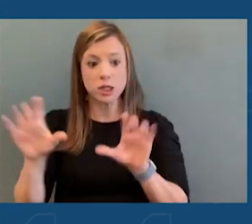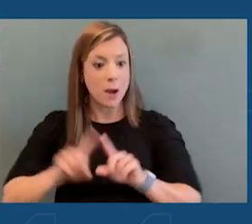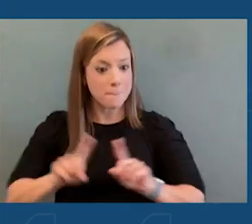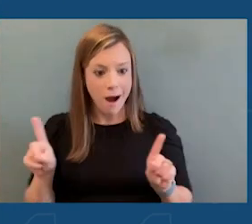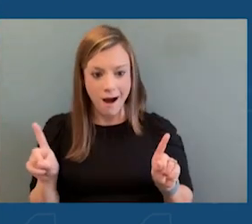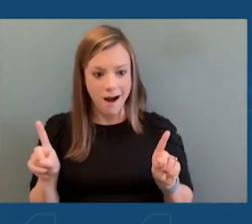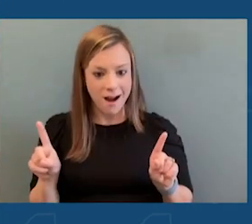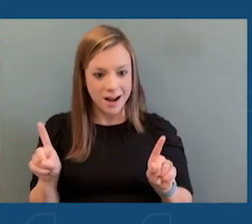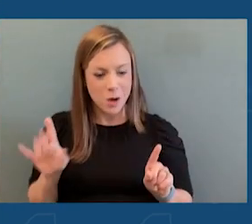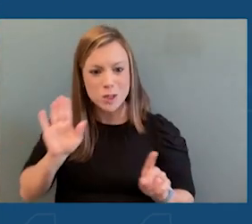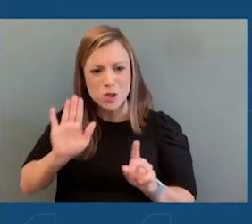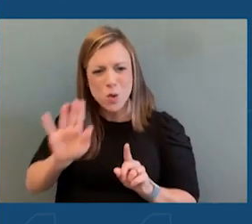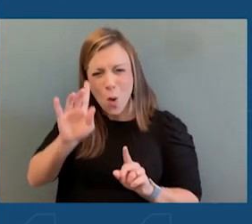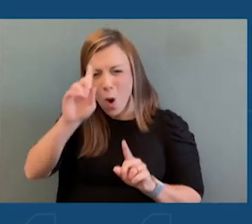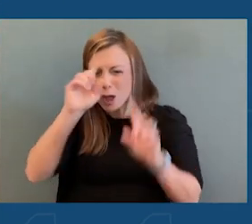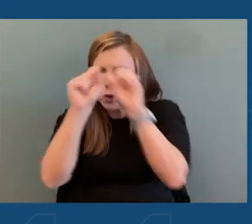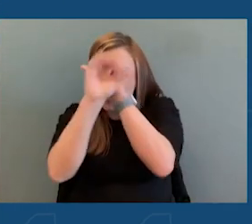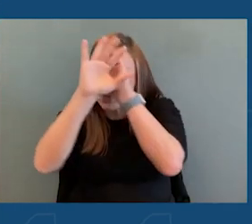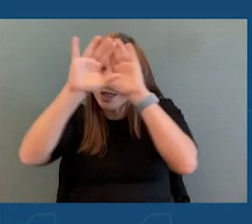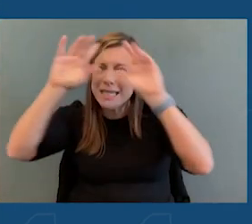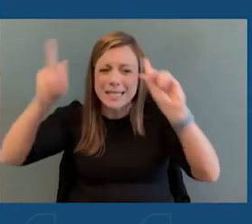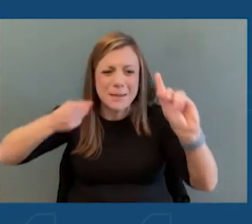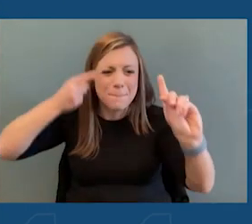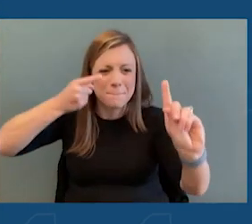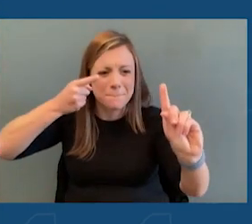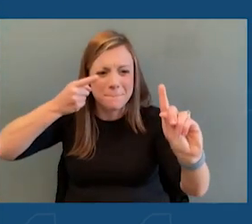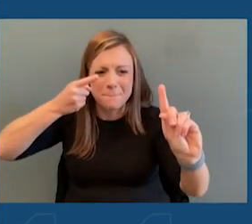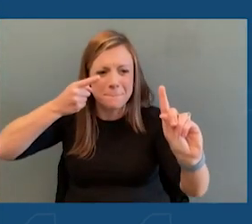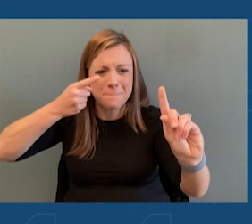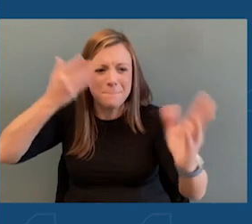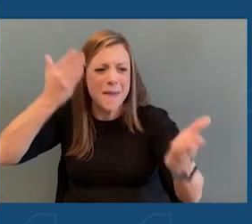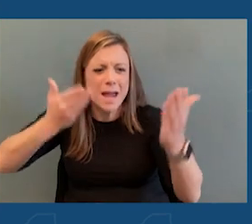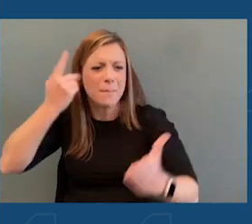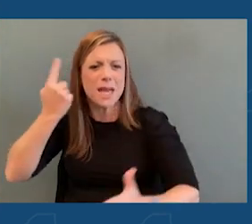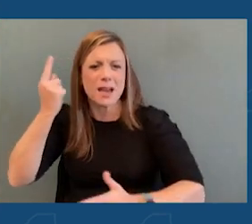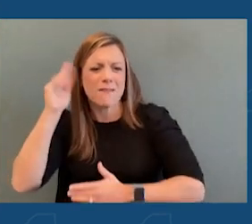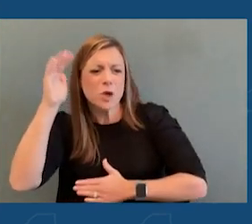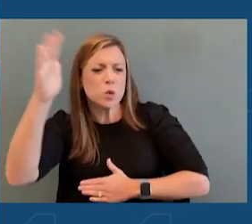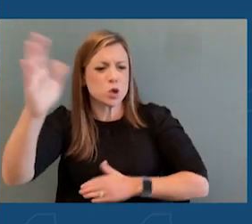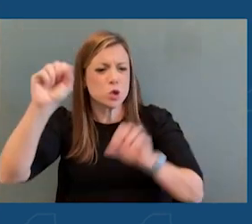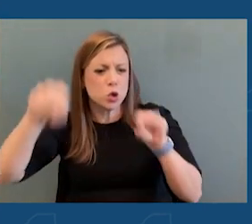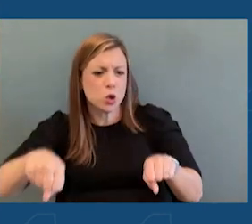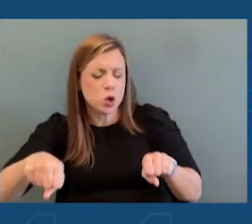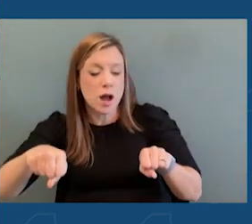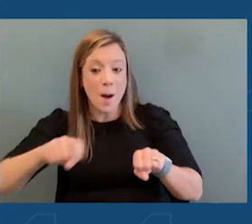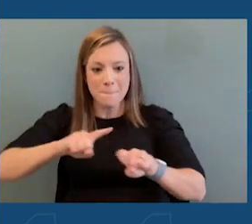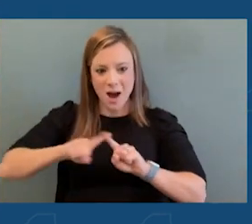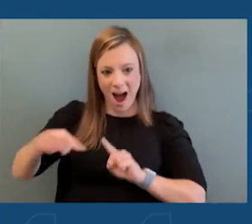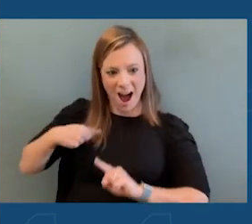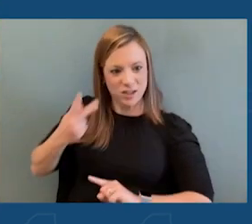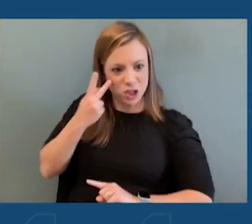right? It was a dream, and it was a pie in the sky. And for me, it's been an honor to watch Mino and Bob raise their